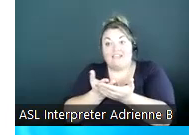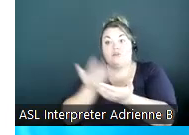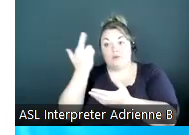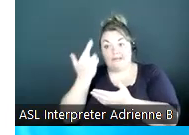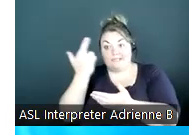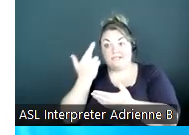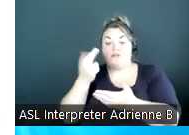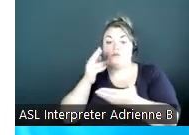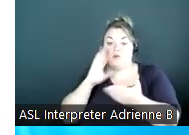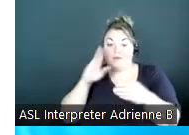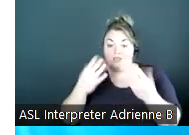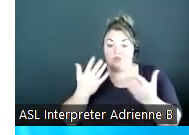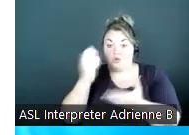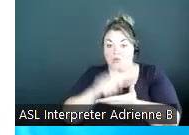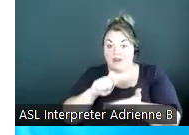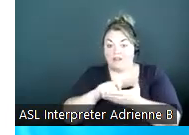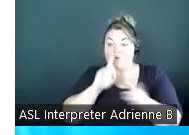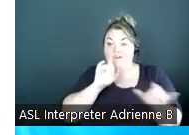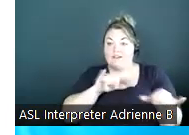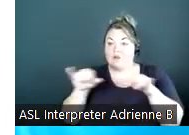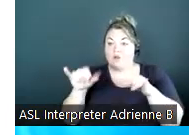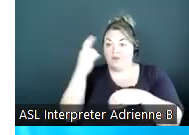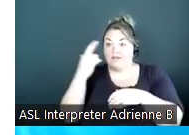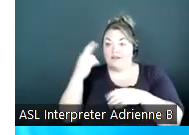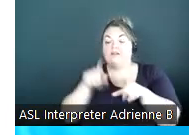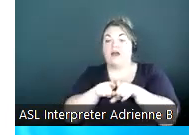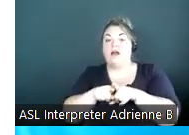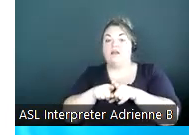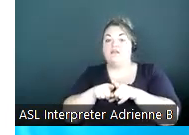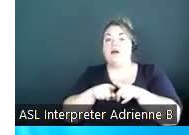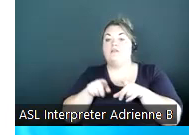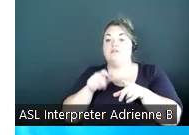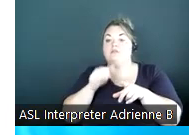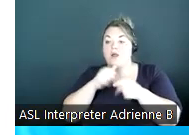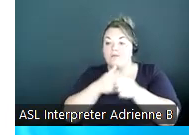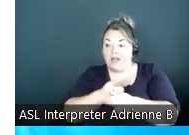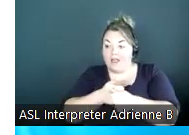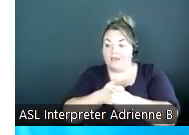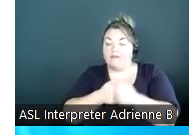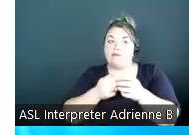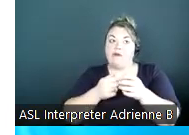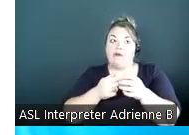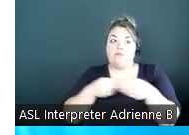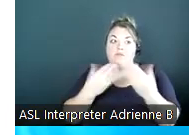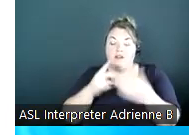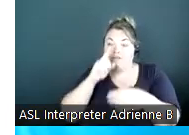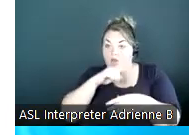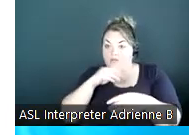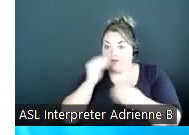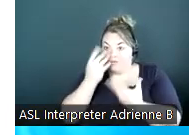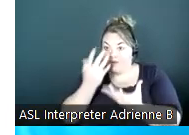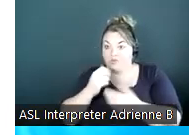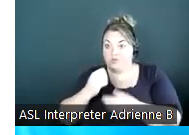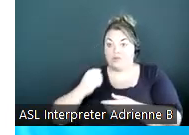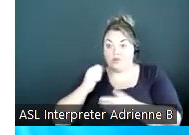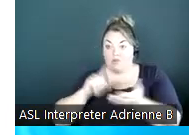for similar reasons as above. Non-compliance, submission of false information, refusal of inspection, failure